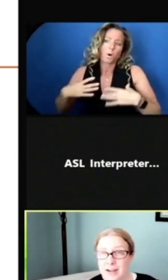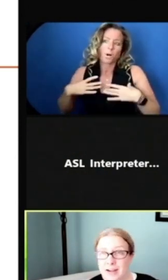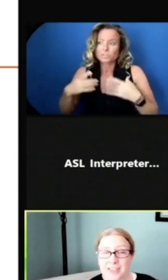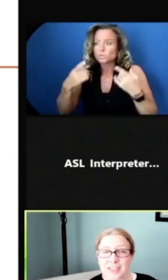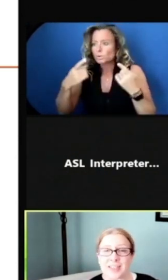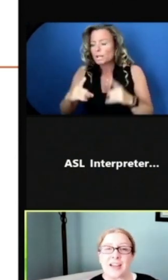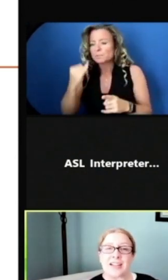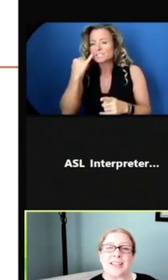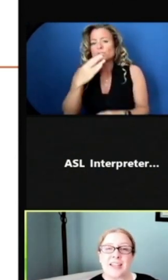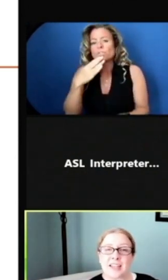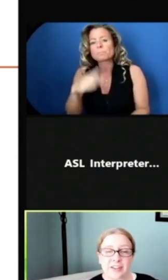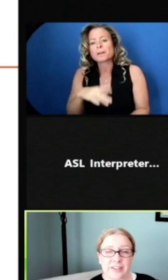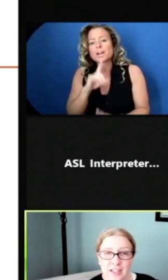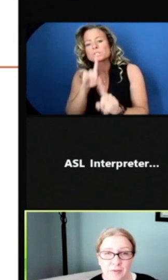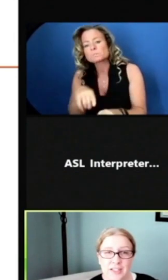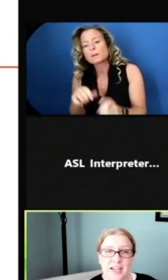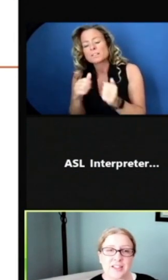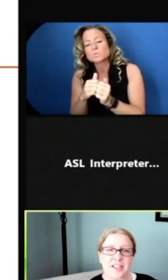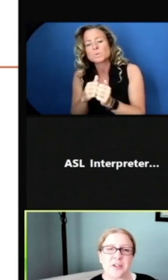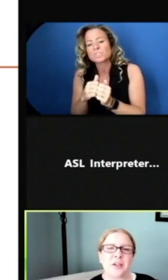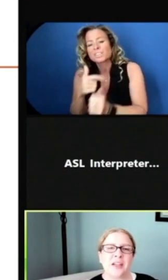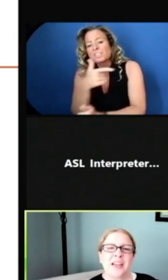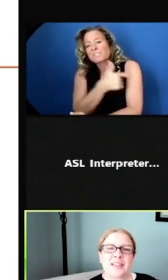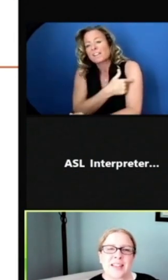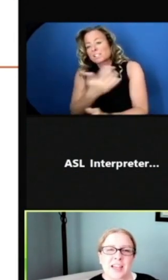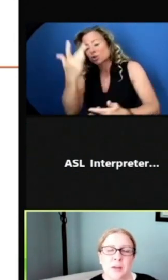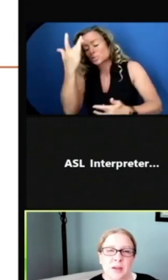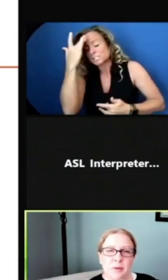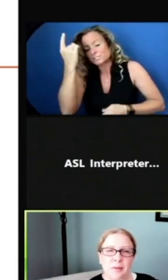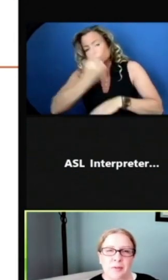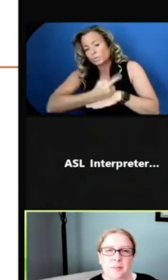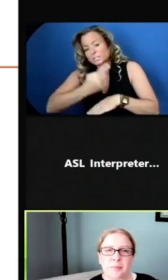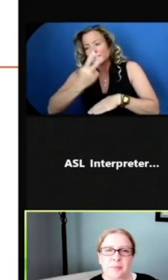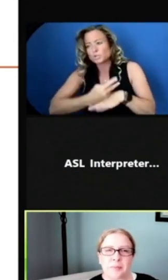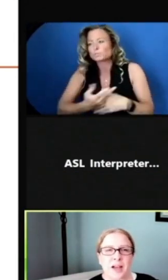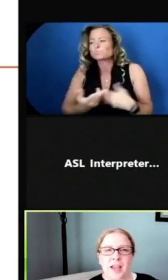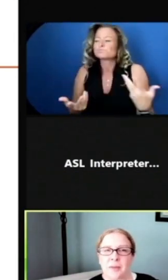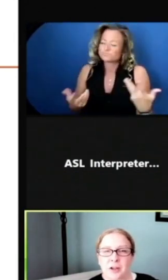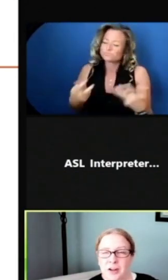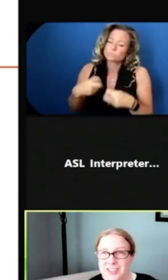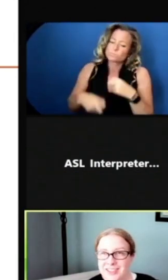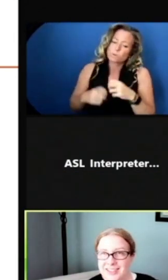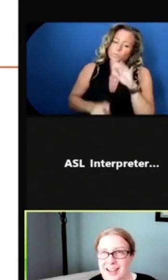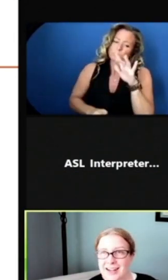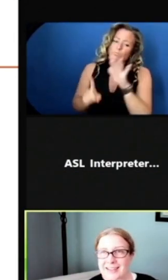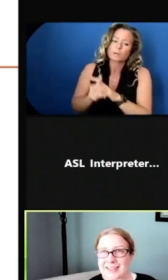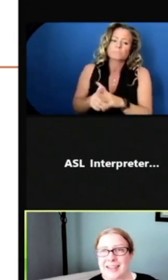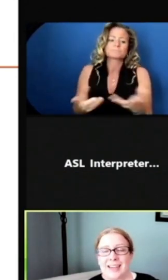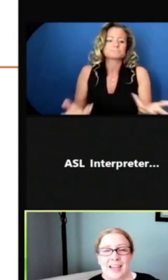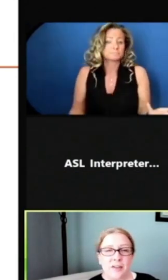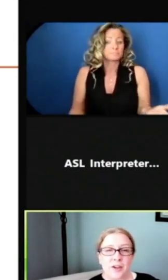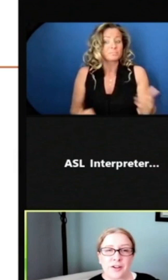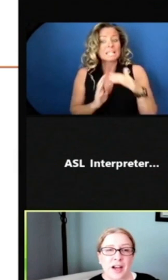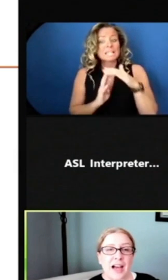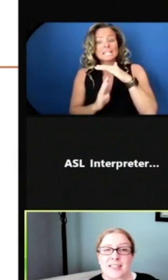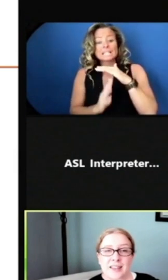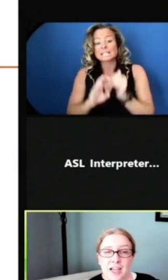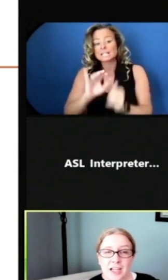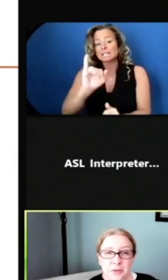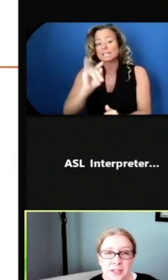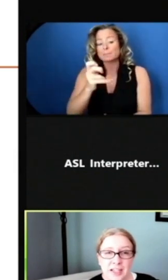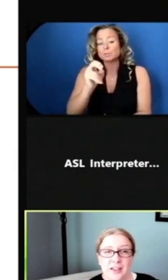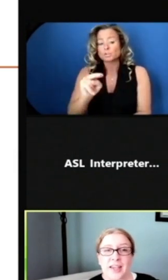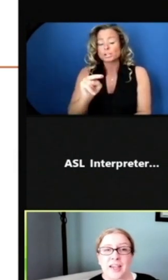have a bad reaction to the vaccine and you're sick for a day or two? So that can be a problem. immigration status, if you're not